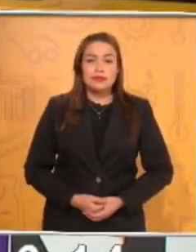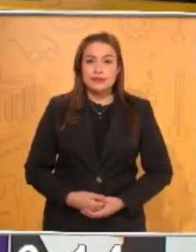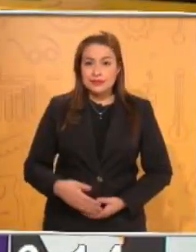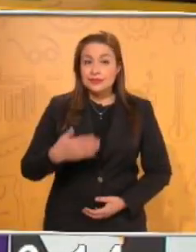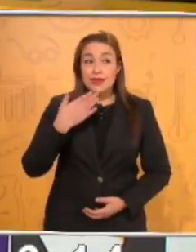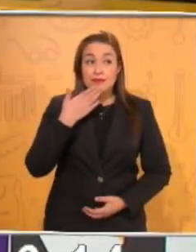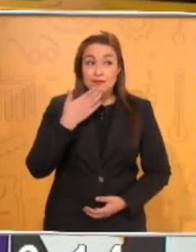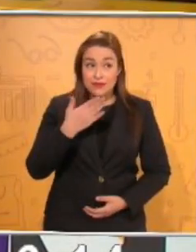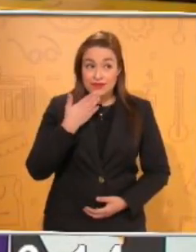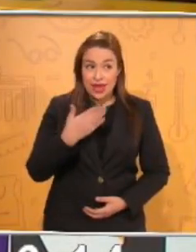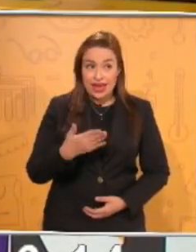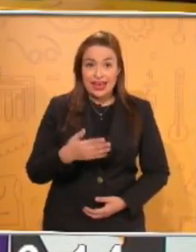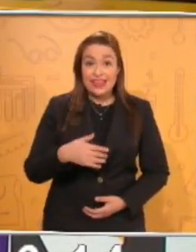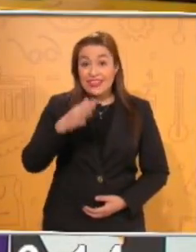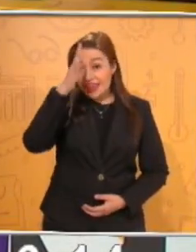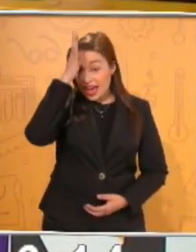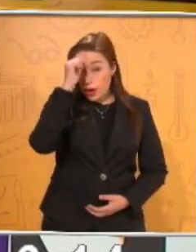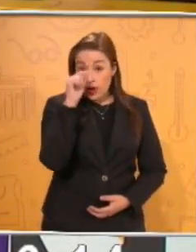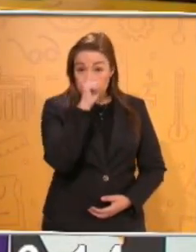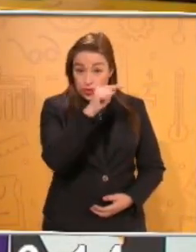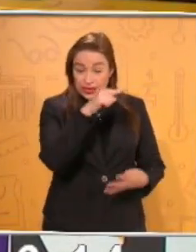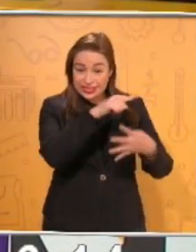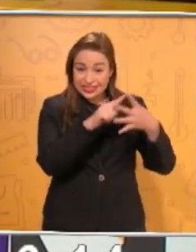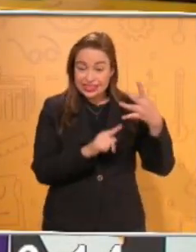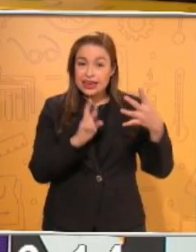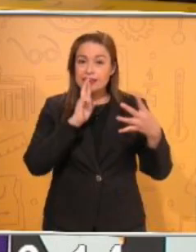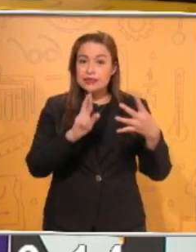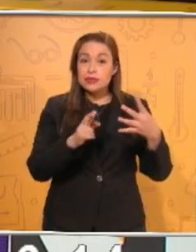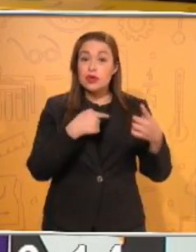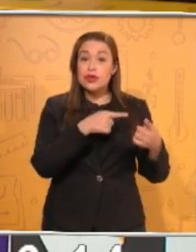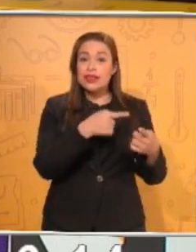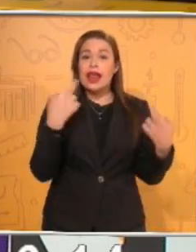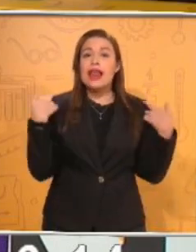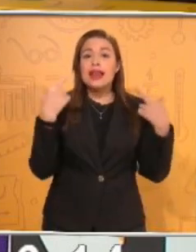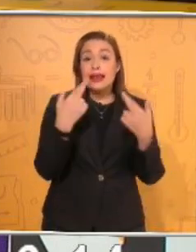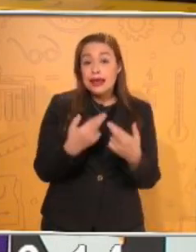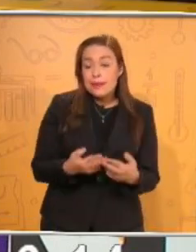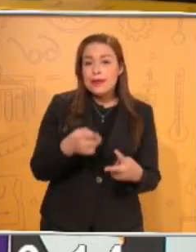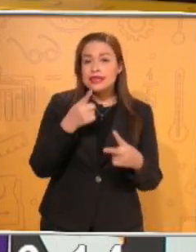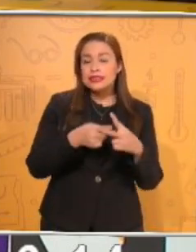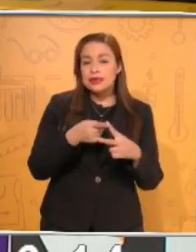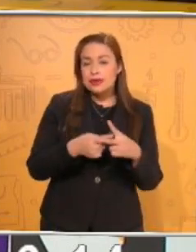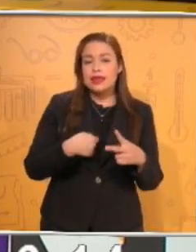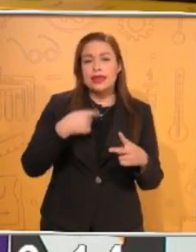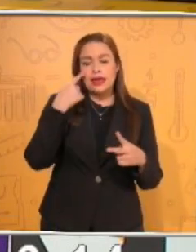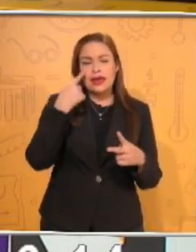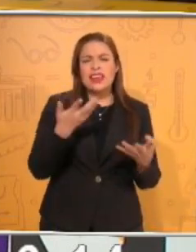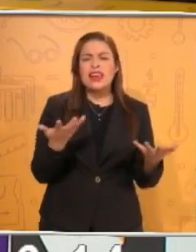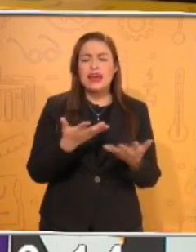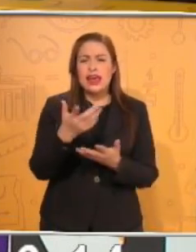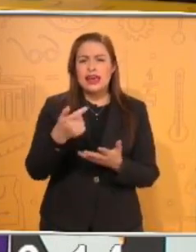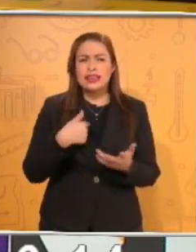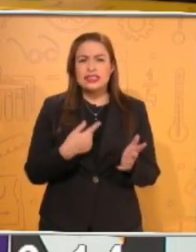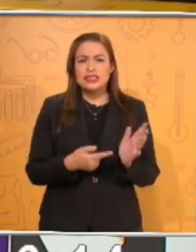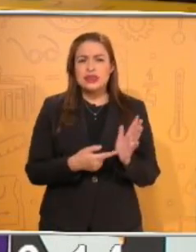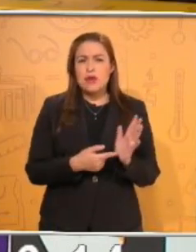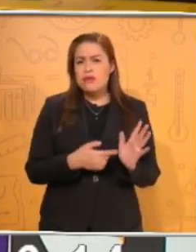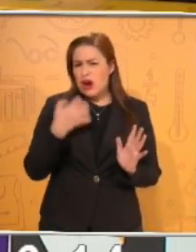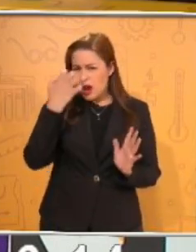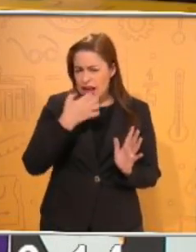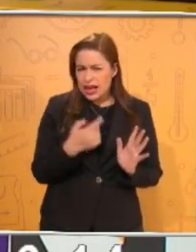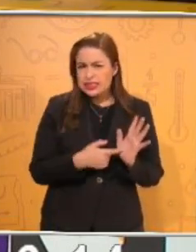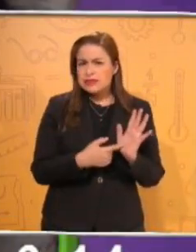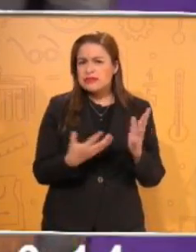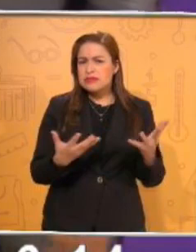Okay, so what are the answers? The mathematics teacher matched the formulas with geometrical figures.